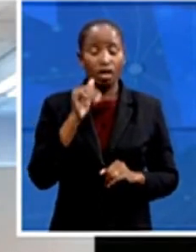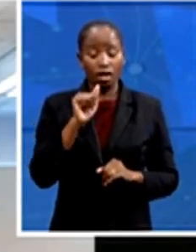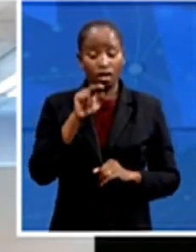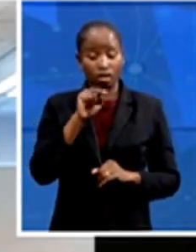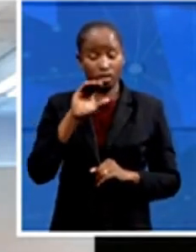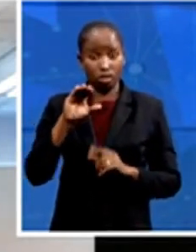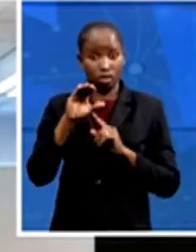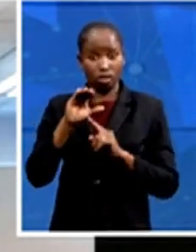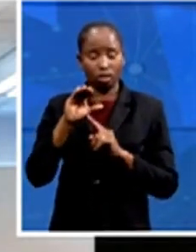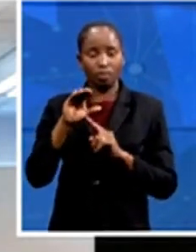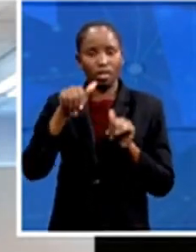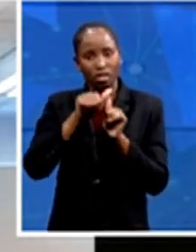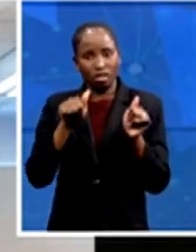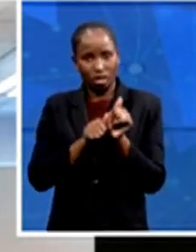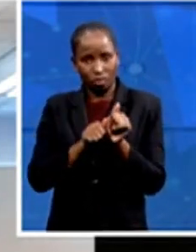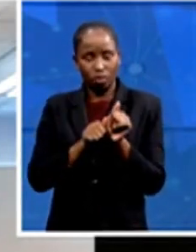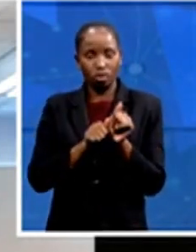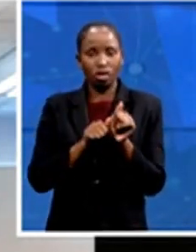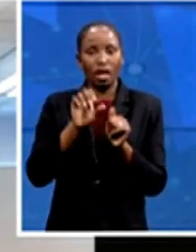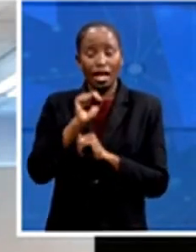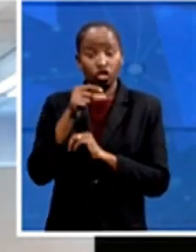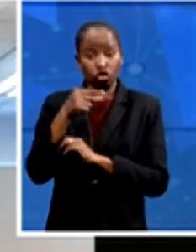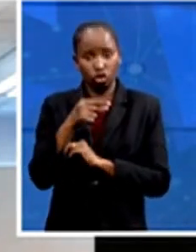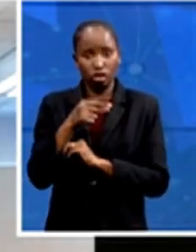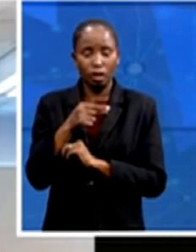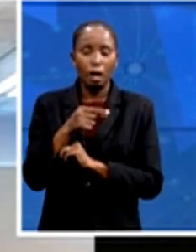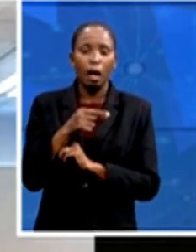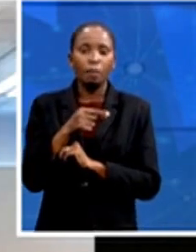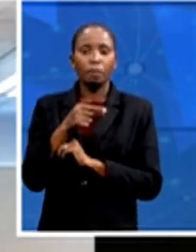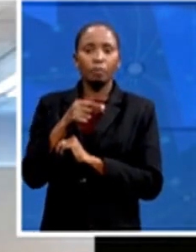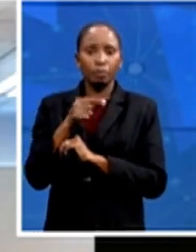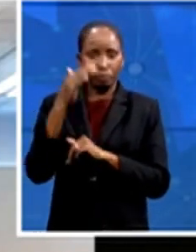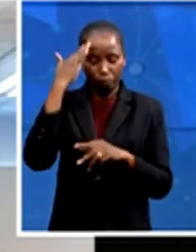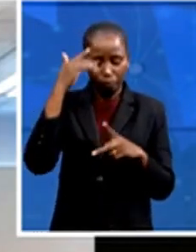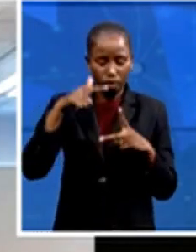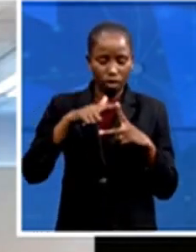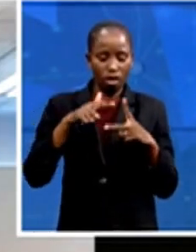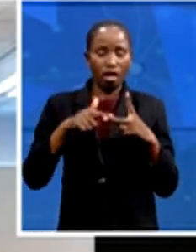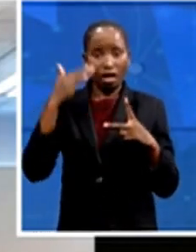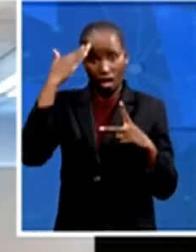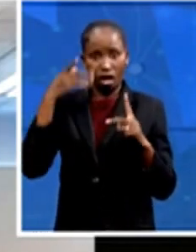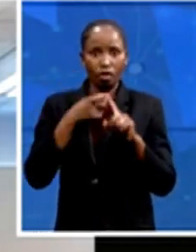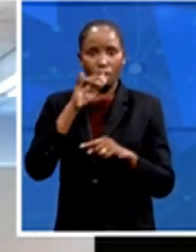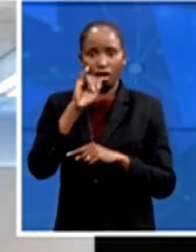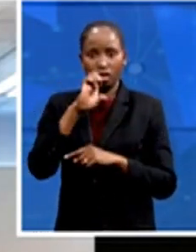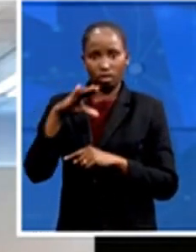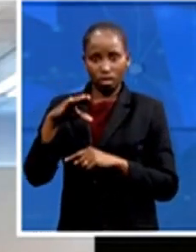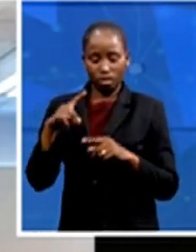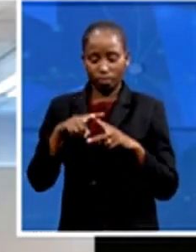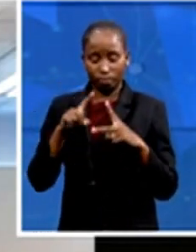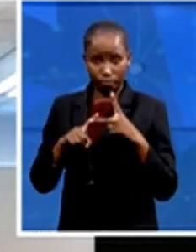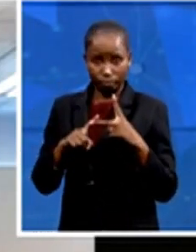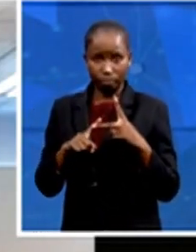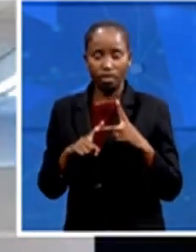Duarte, and the head of the Electoral Committee, Mr. Kgalema Motlanthe, will be briefing members of the media about the